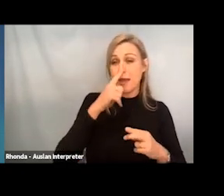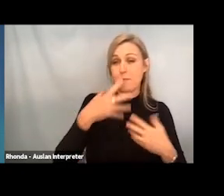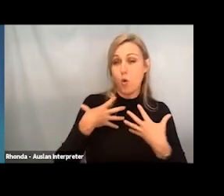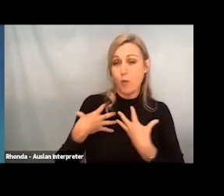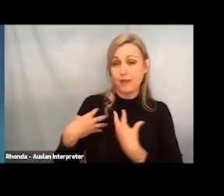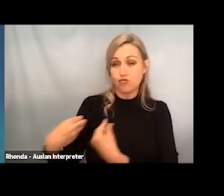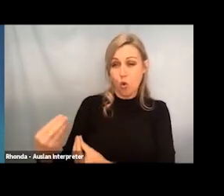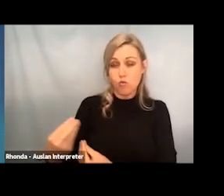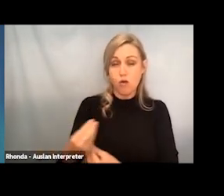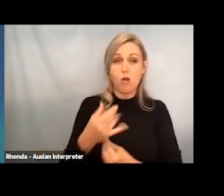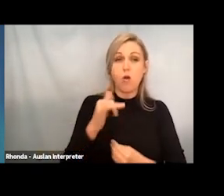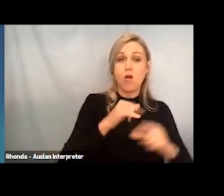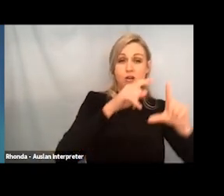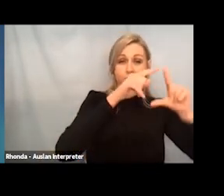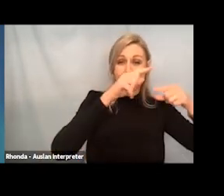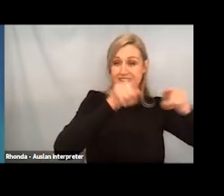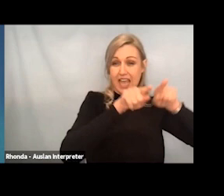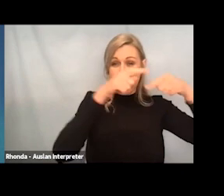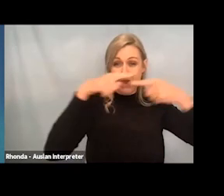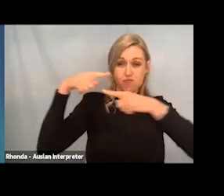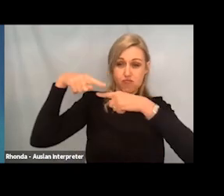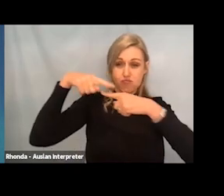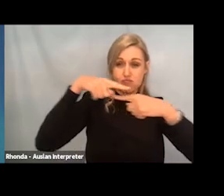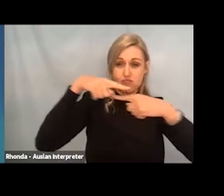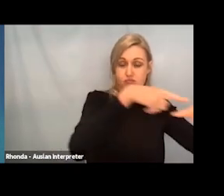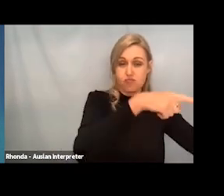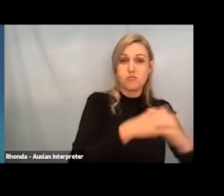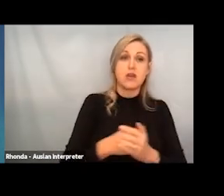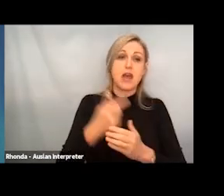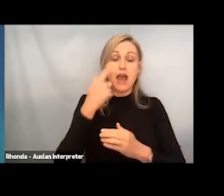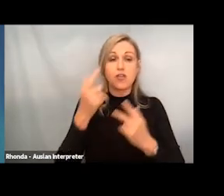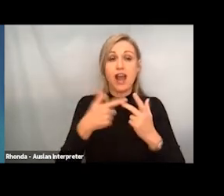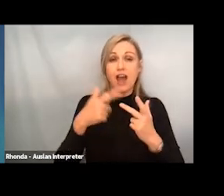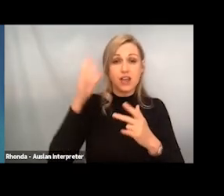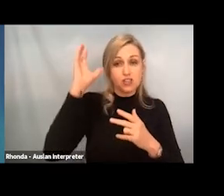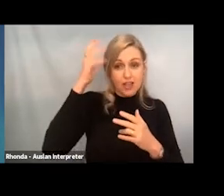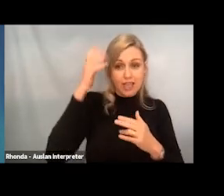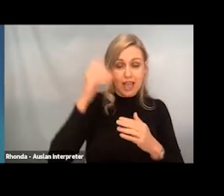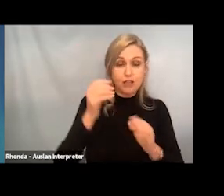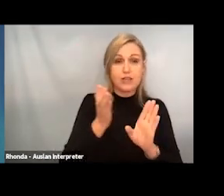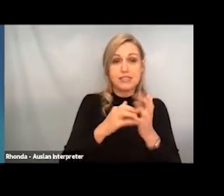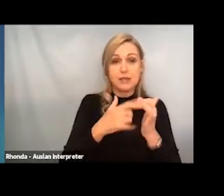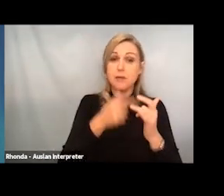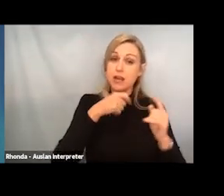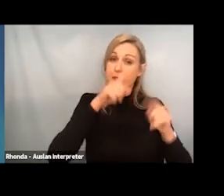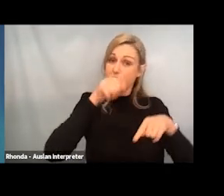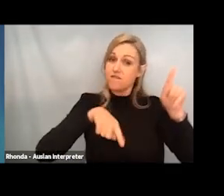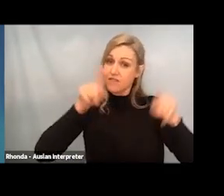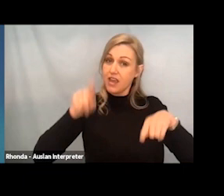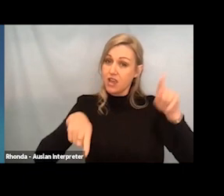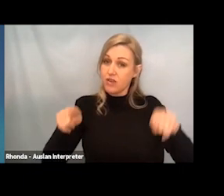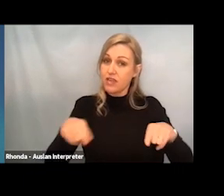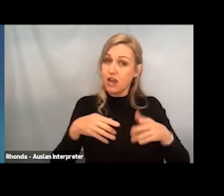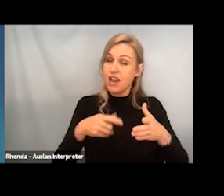You can see here the lines are all very close together. When we look at psychiatric symptoms, we had a lot more variability in the data, so it's a bit hard to pick up